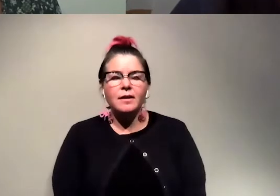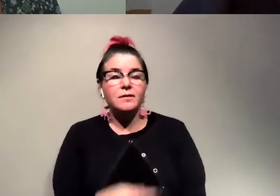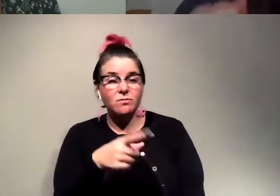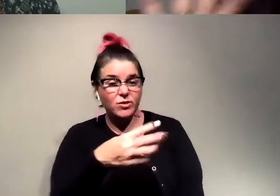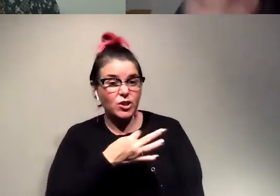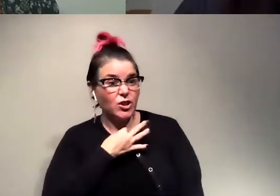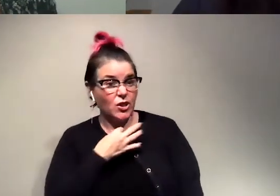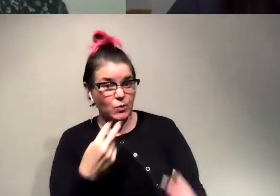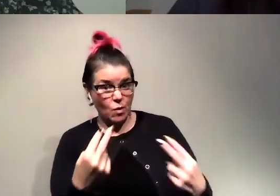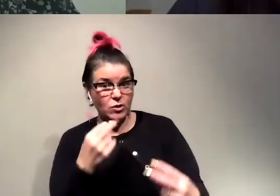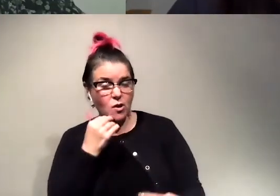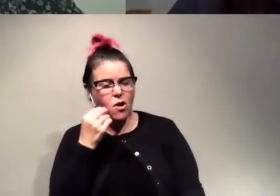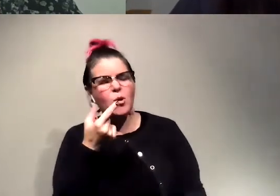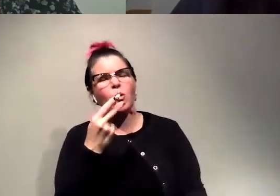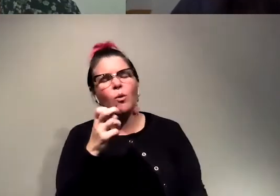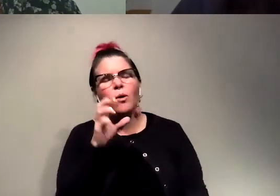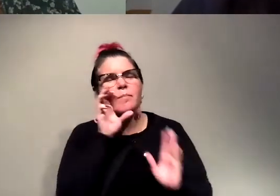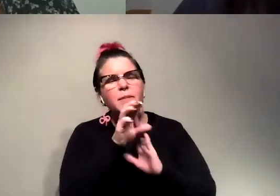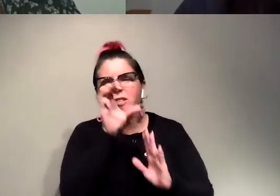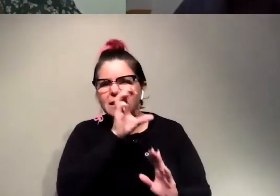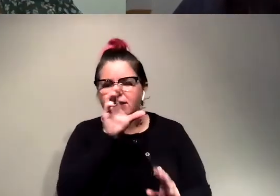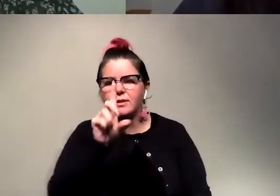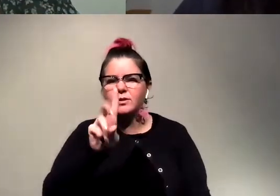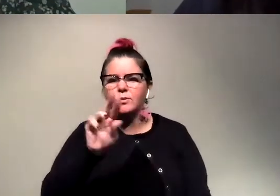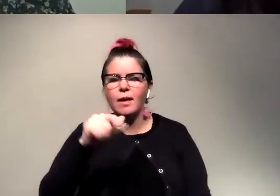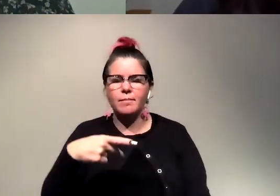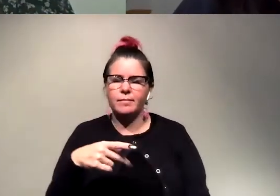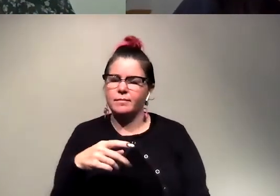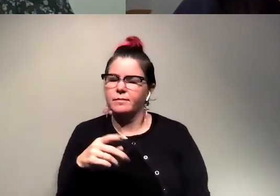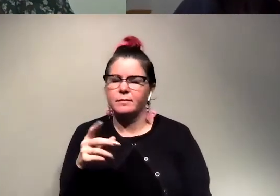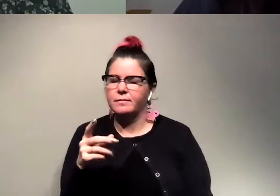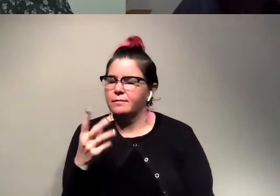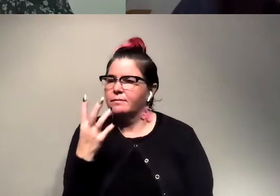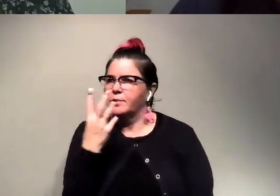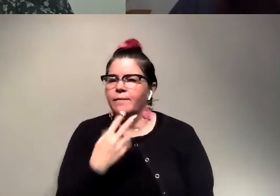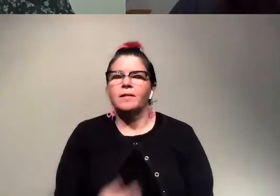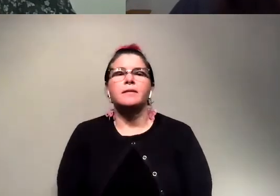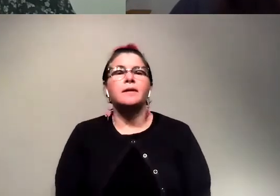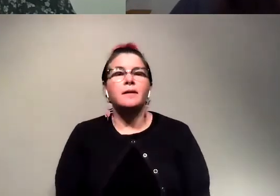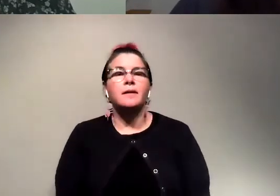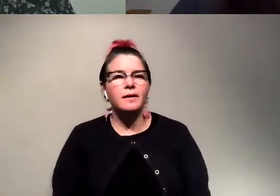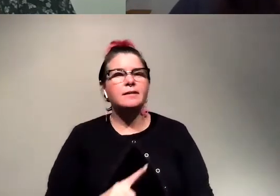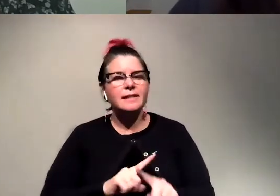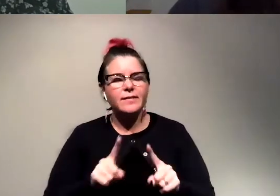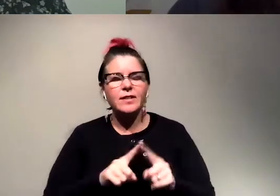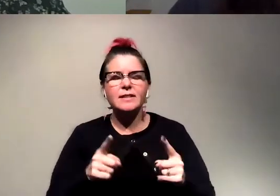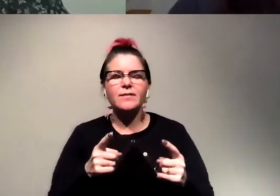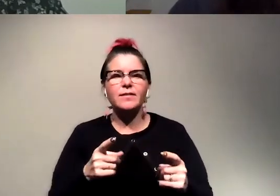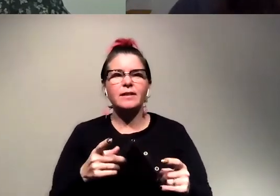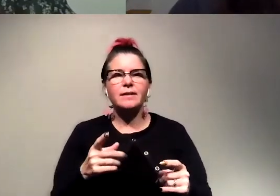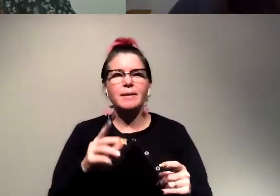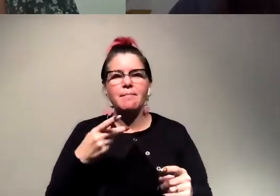home, like Google image search dewlaps. They're so stunning. They're amazing. Really cool. There's a lot of like pattern variation too, like even within